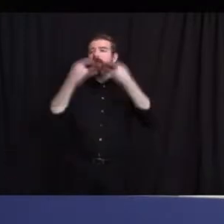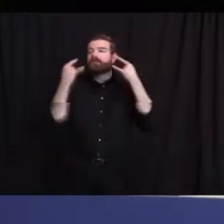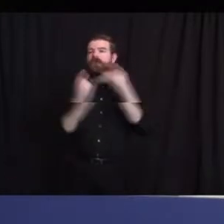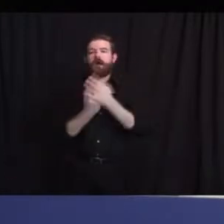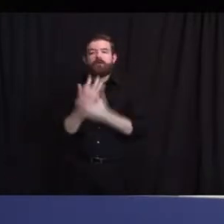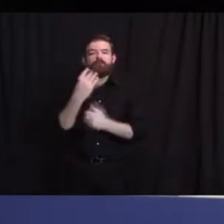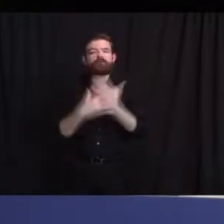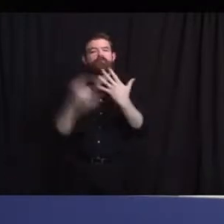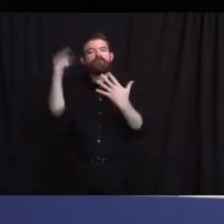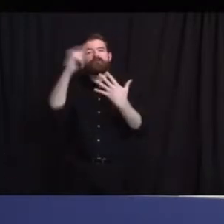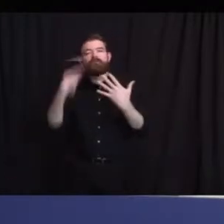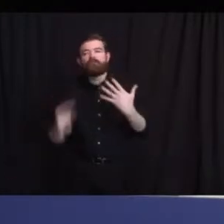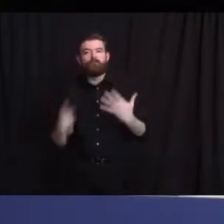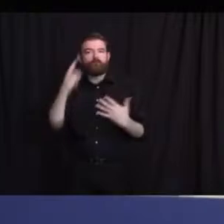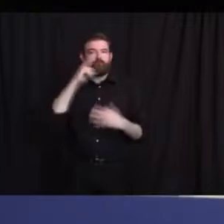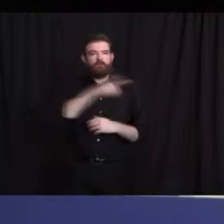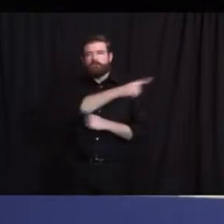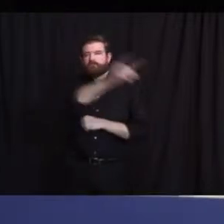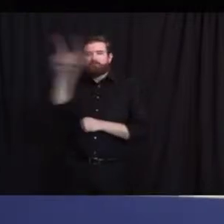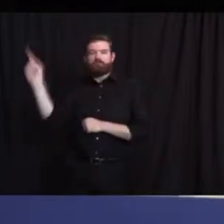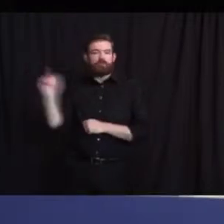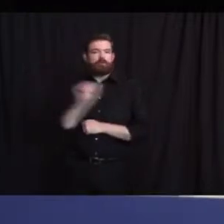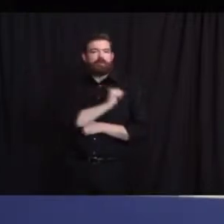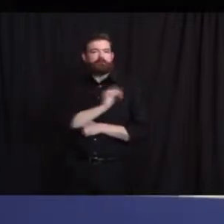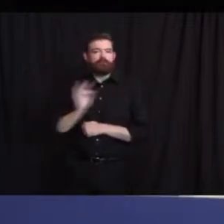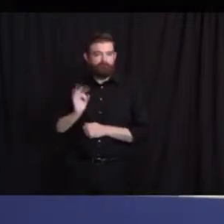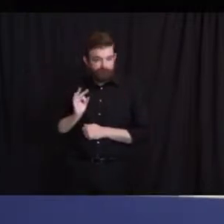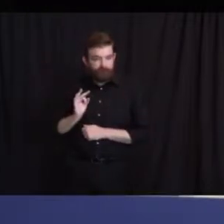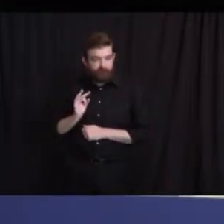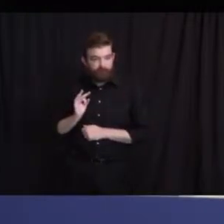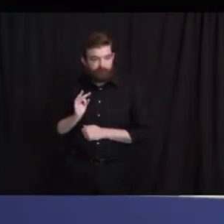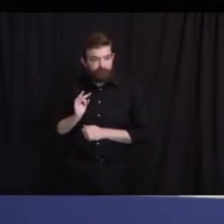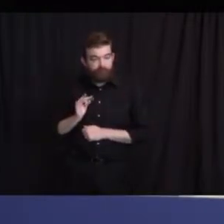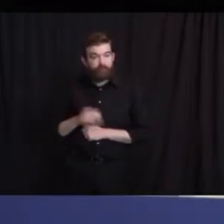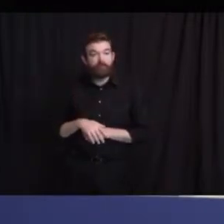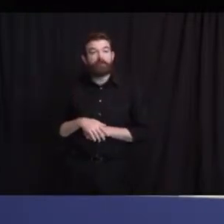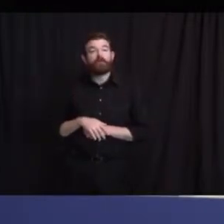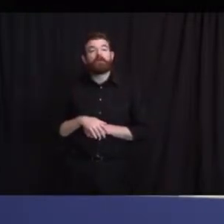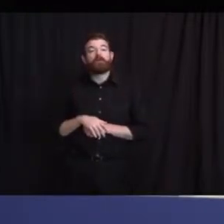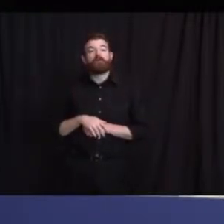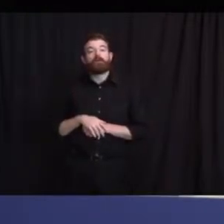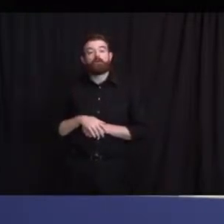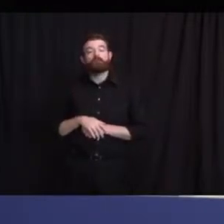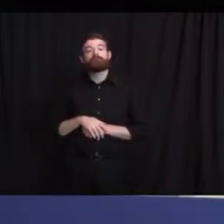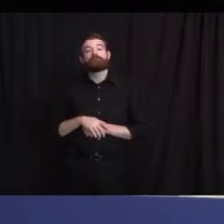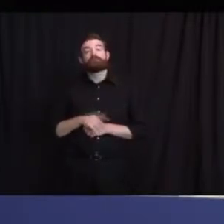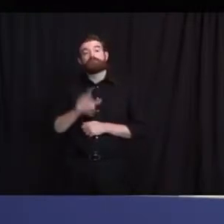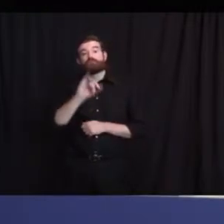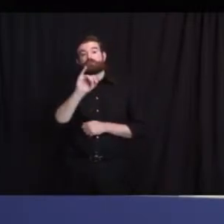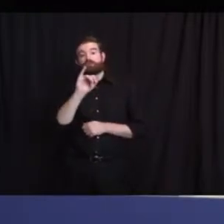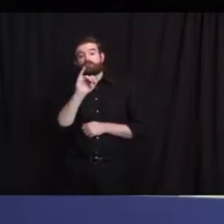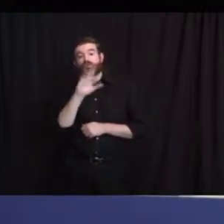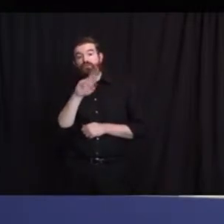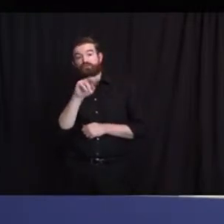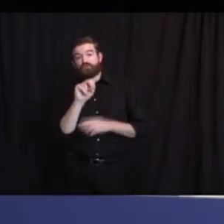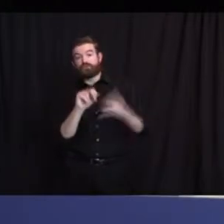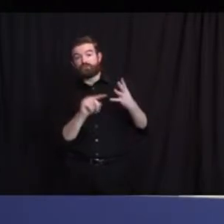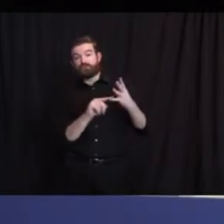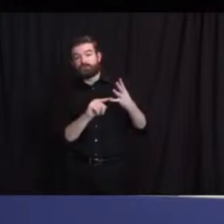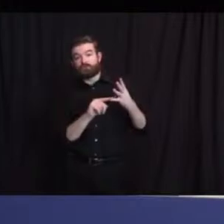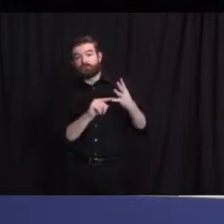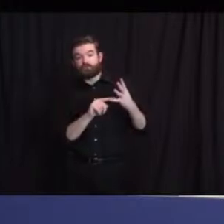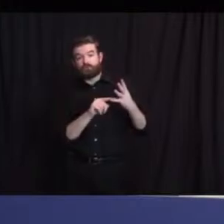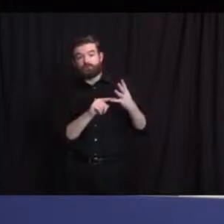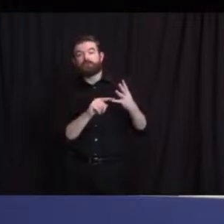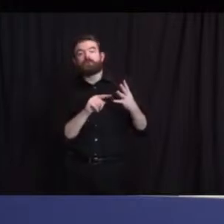for emergency childcare will run through the end of June. And finally, beginning next week, Commissioner Johnson and I